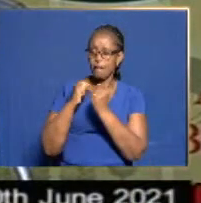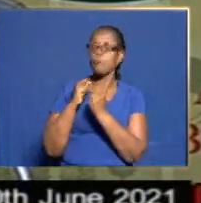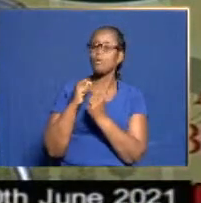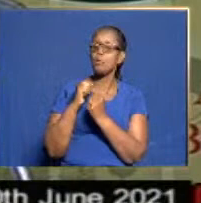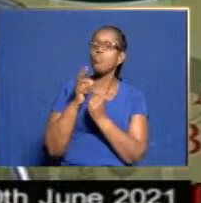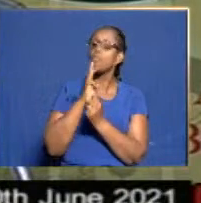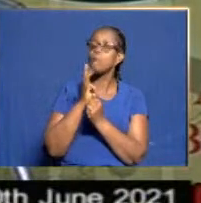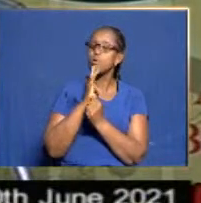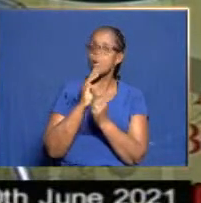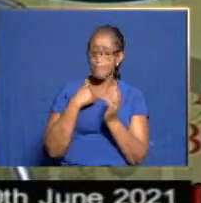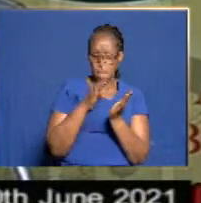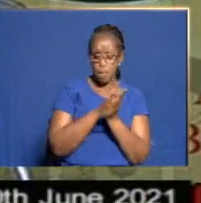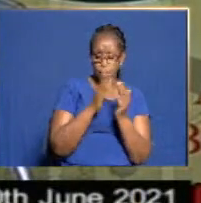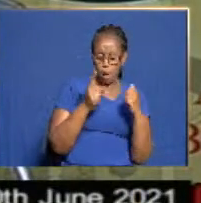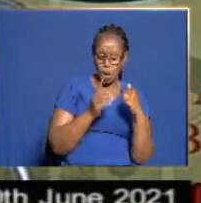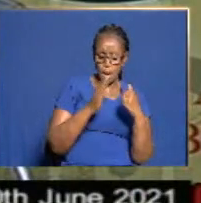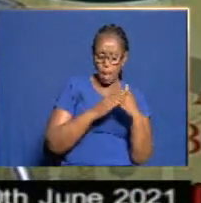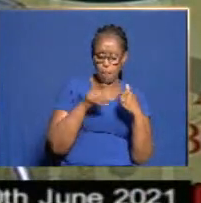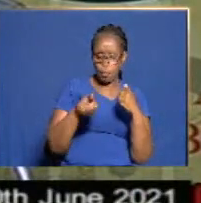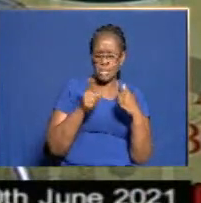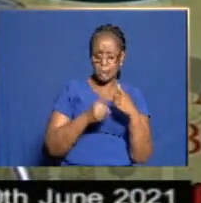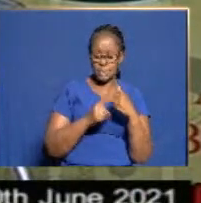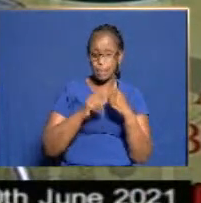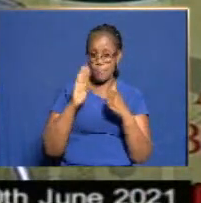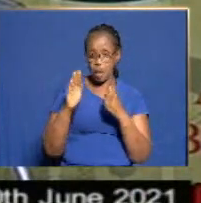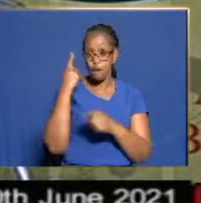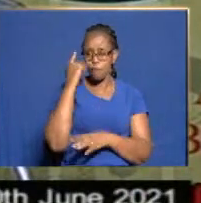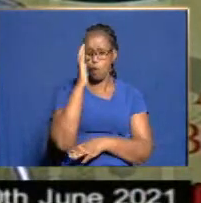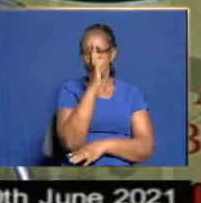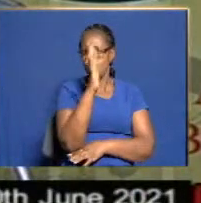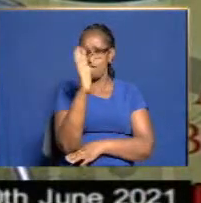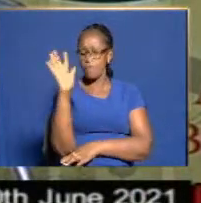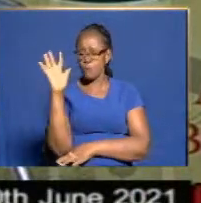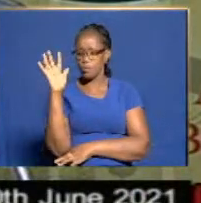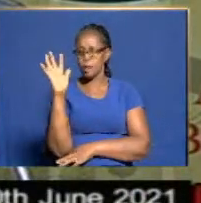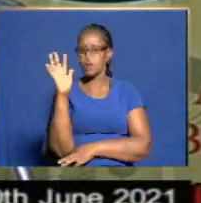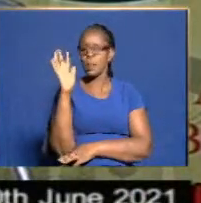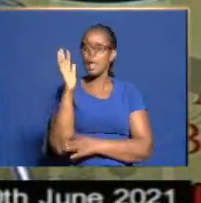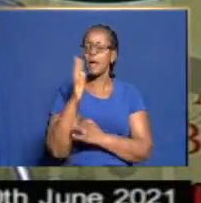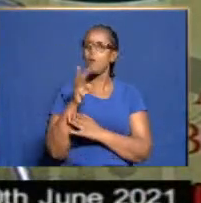aside ₦9.6 billion for forest and water towers conservation,